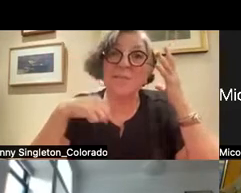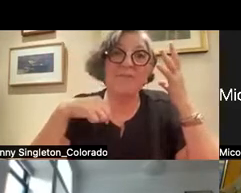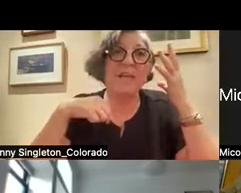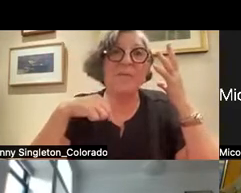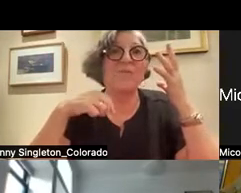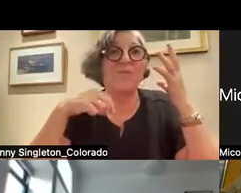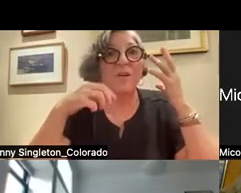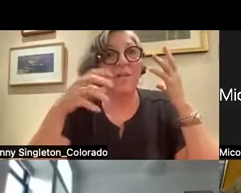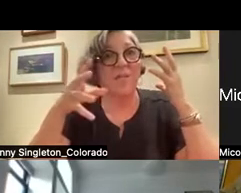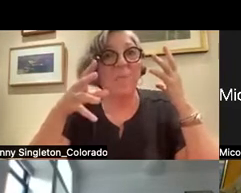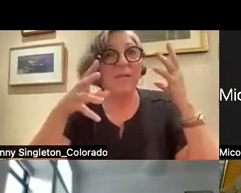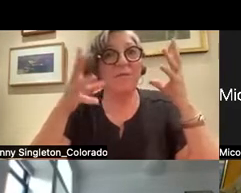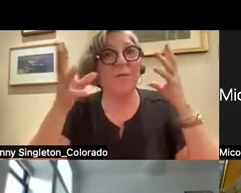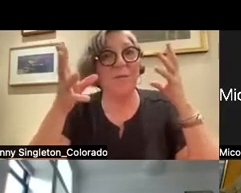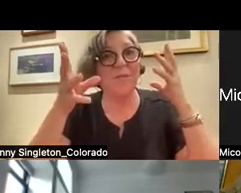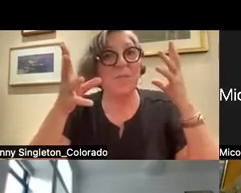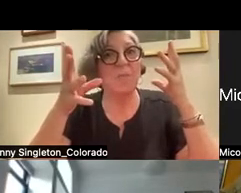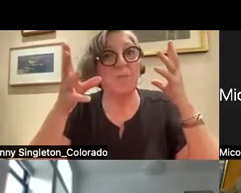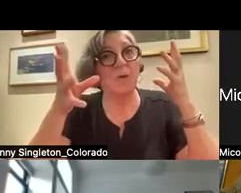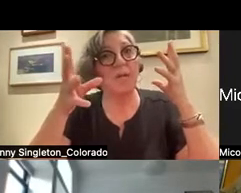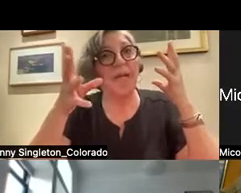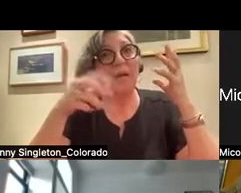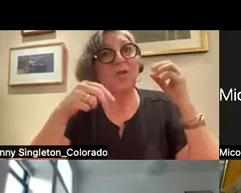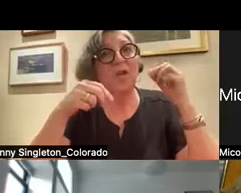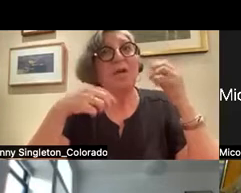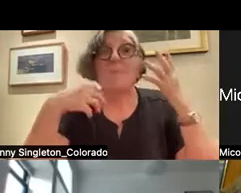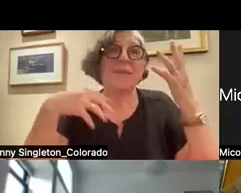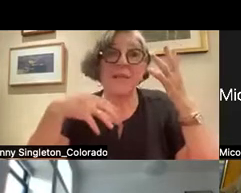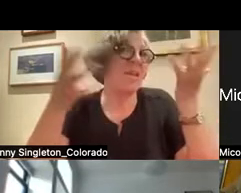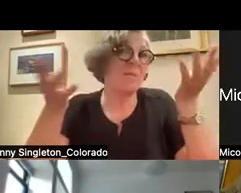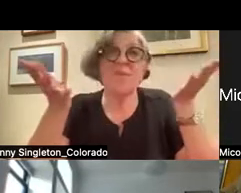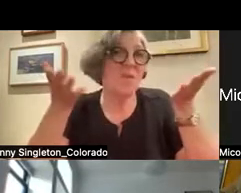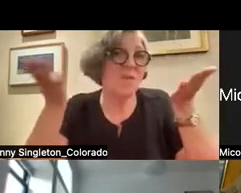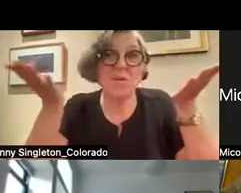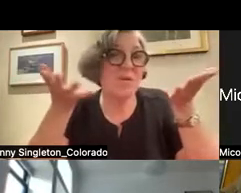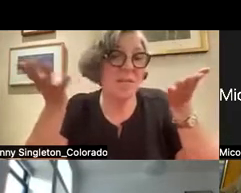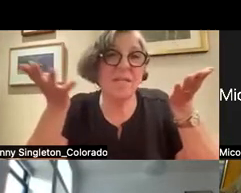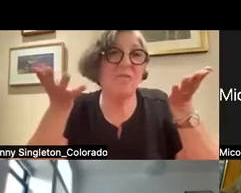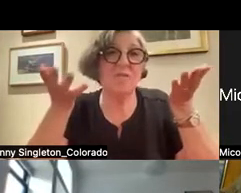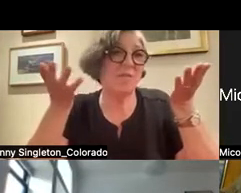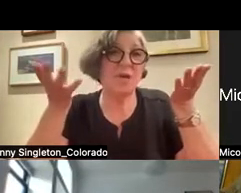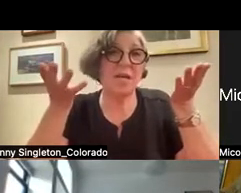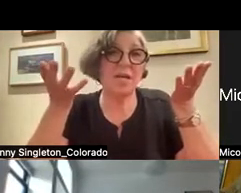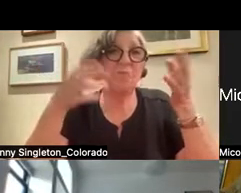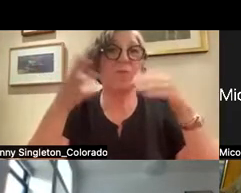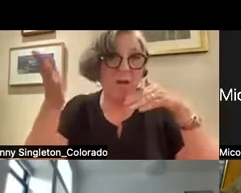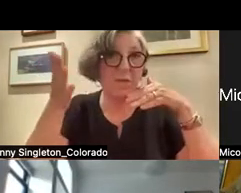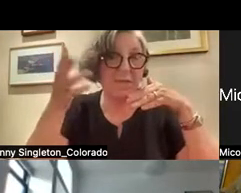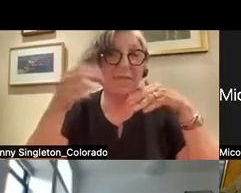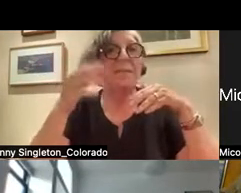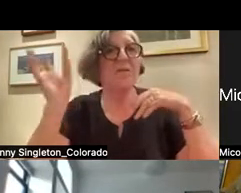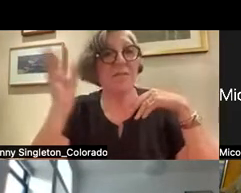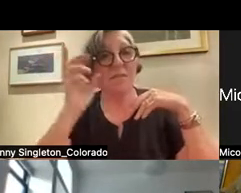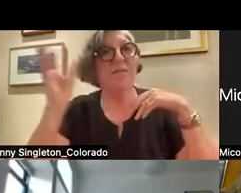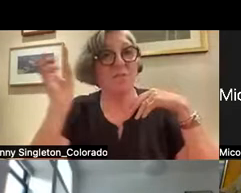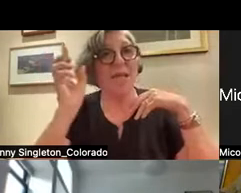emergence of the left hemisphere as dominant for spoken language. But the left hemisphere is also where sign languages are organized